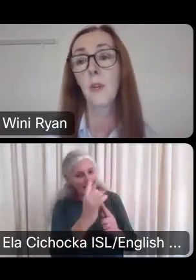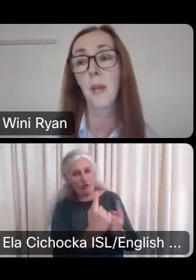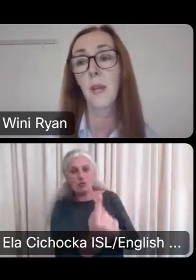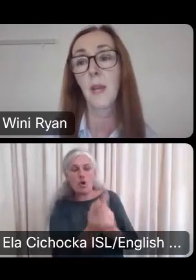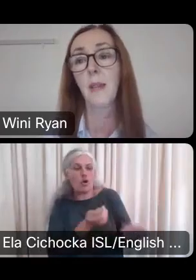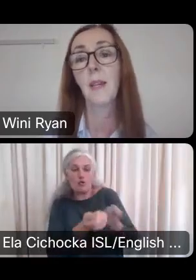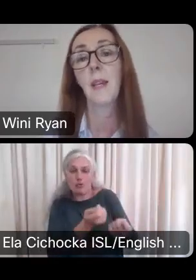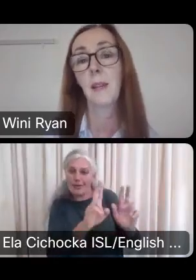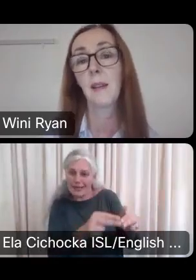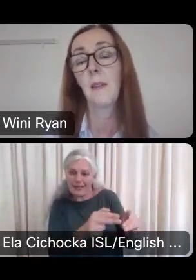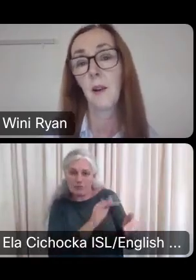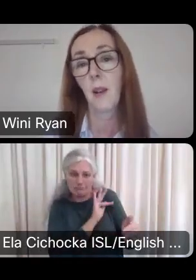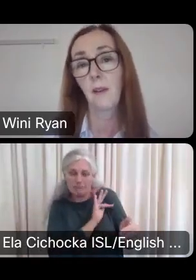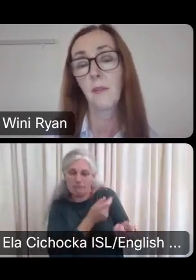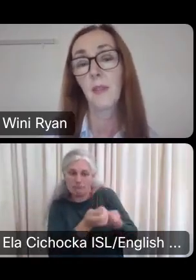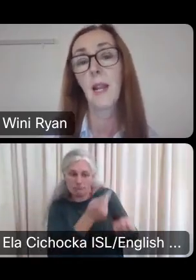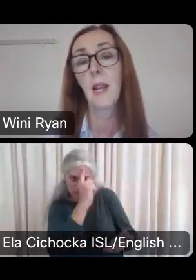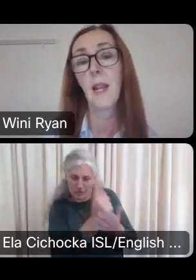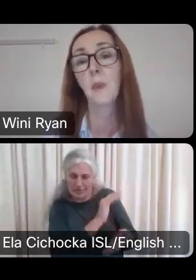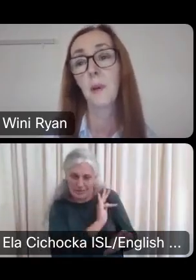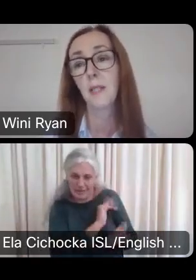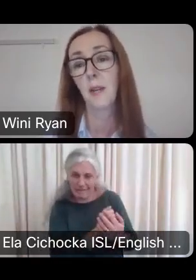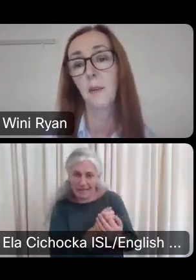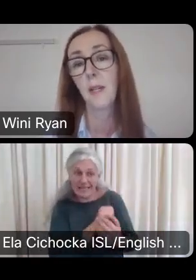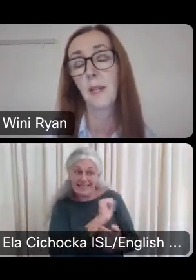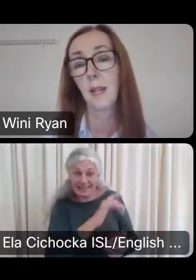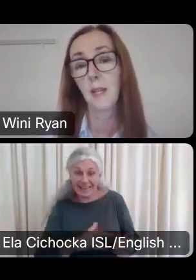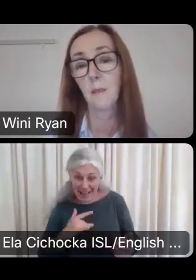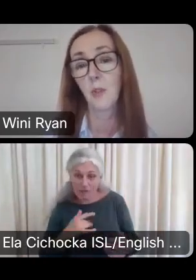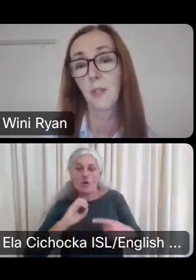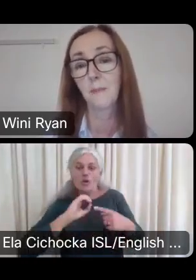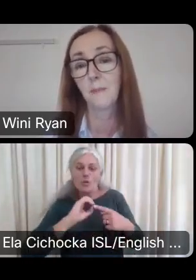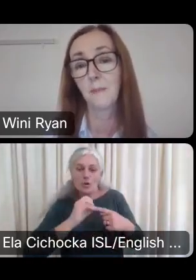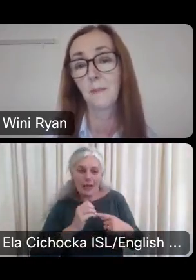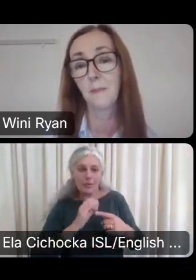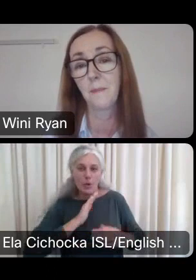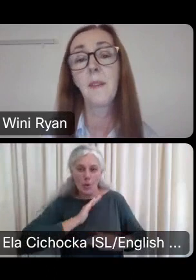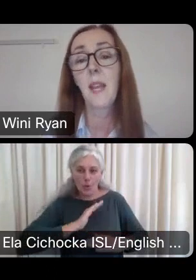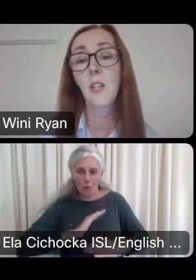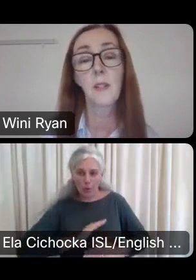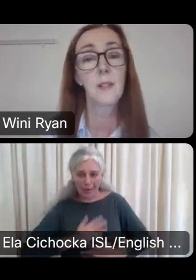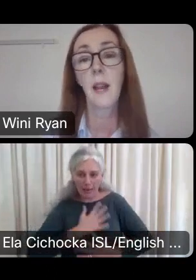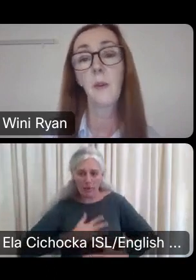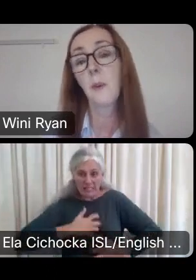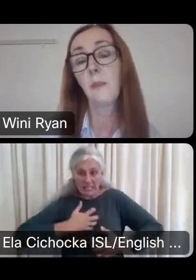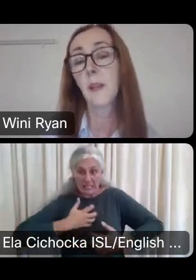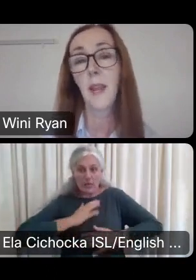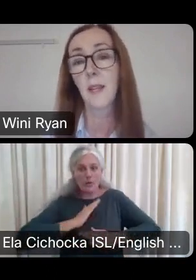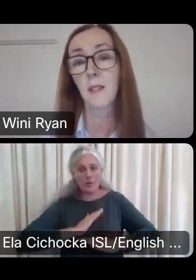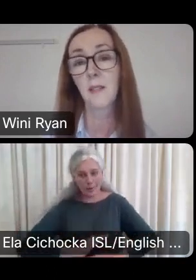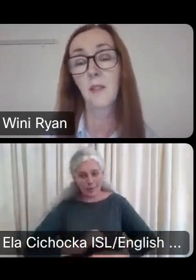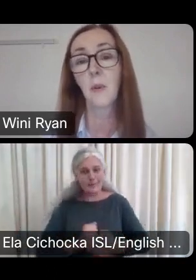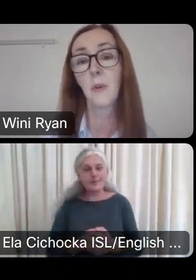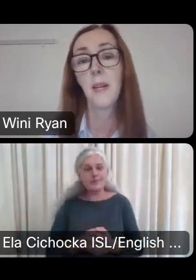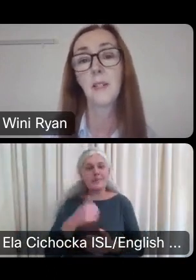wherever you can in their life. That helps to bring down the emotion. Affiliation is how we feel